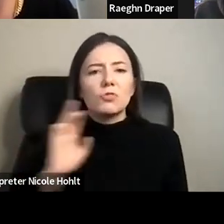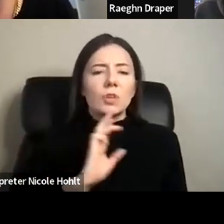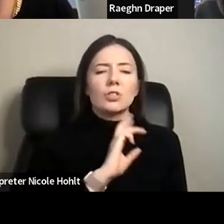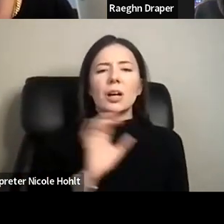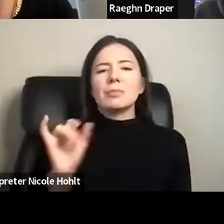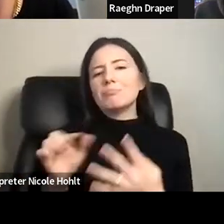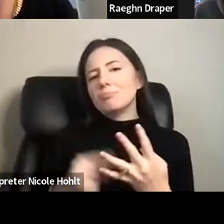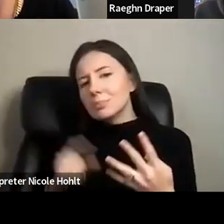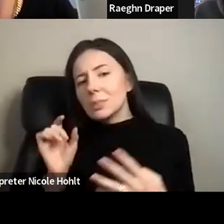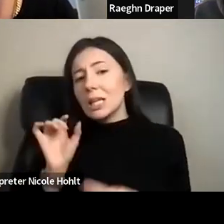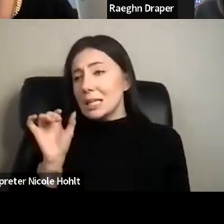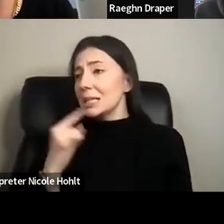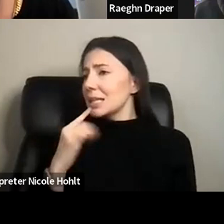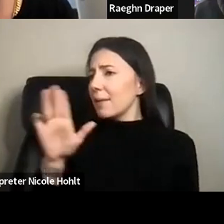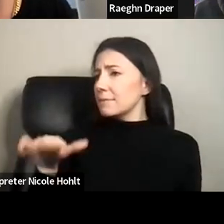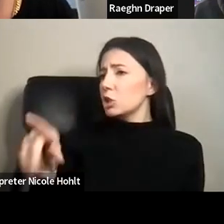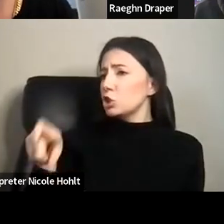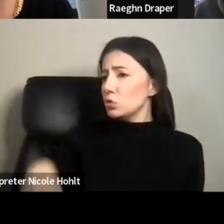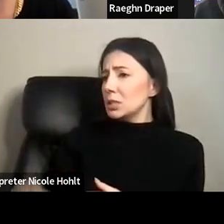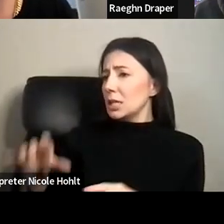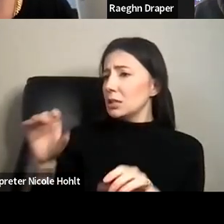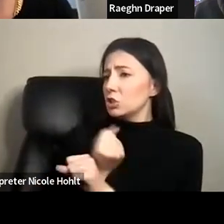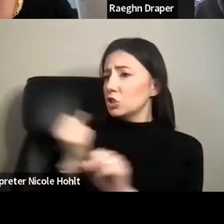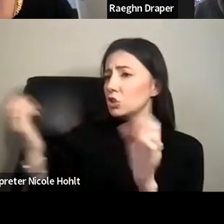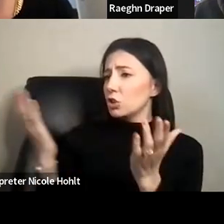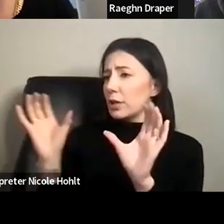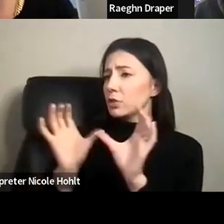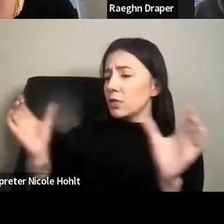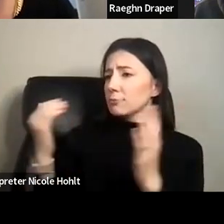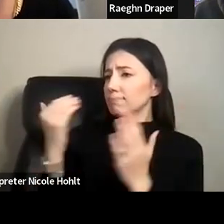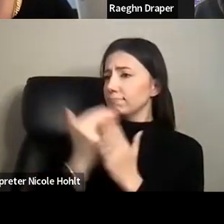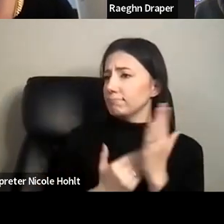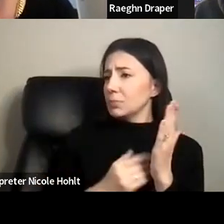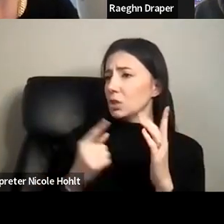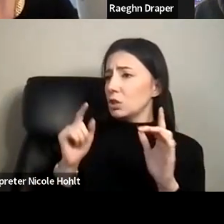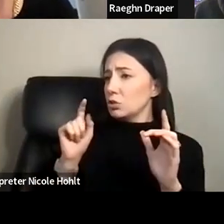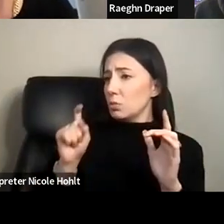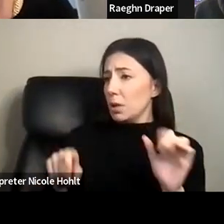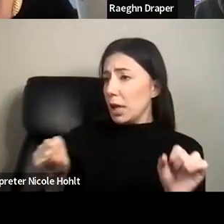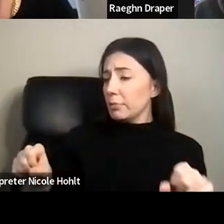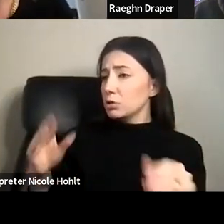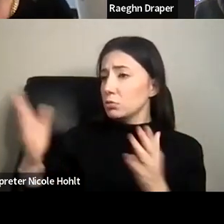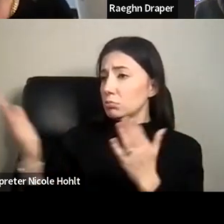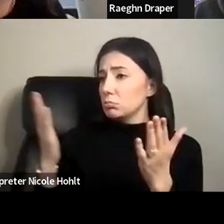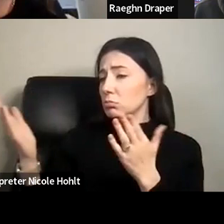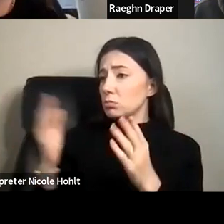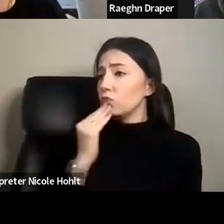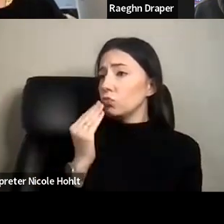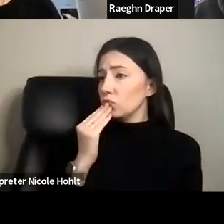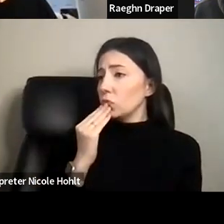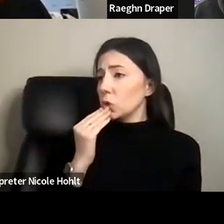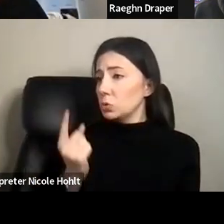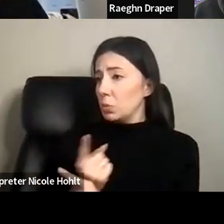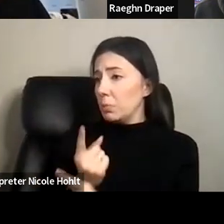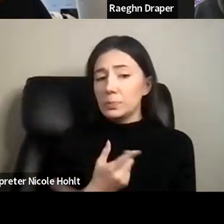hey, you need this ServSafe to in order to serve food. And so they